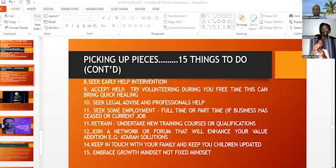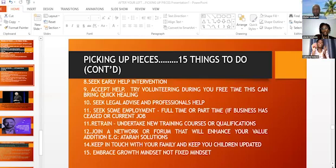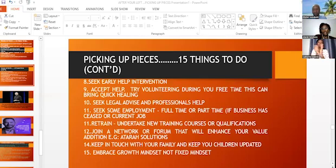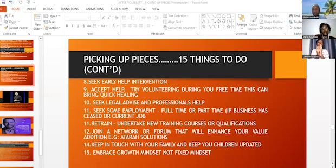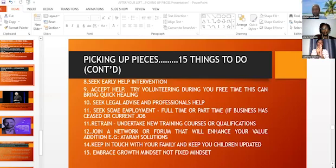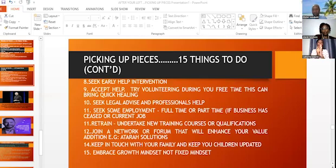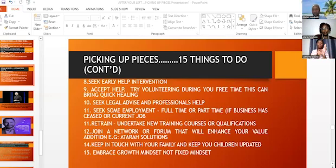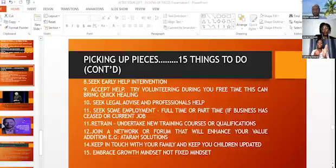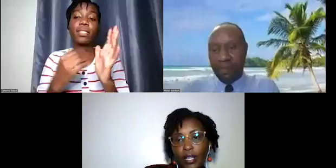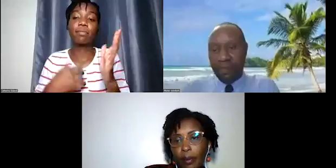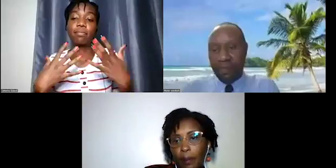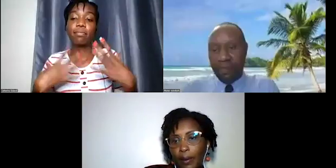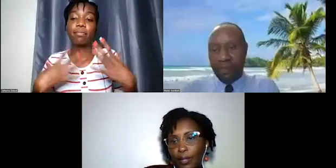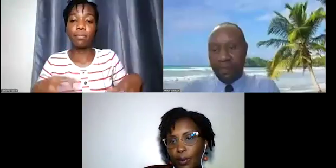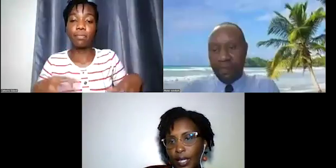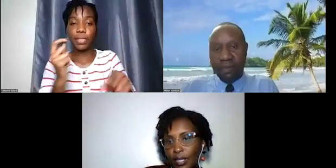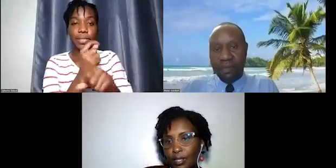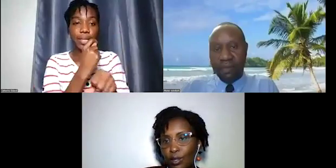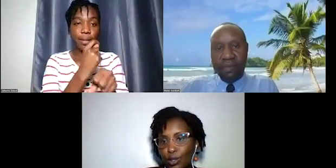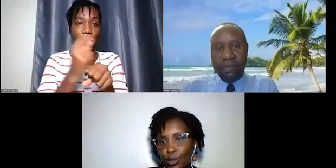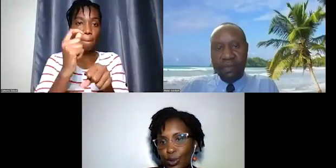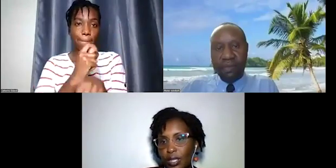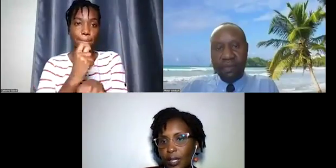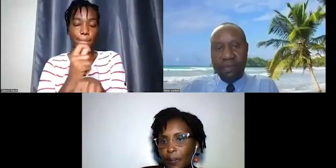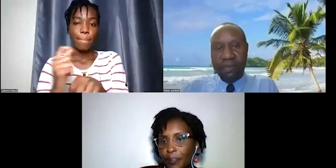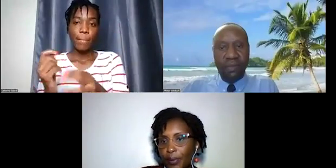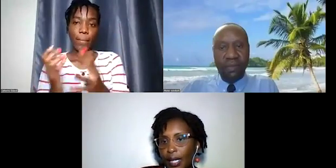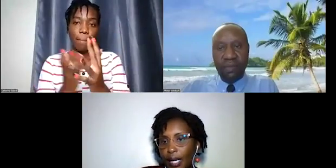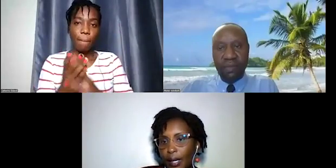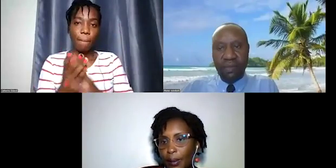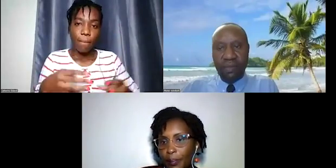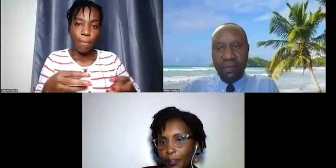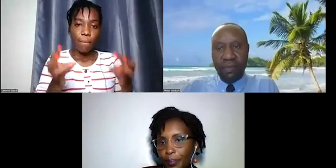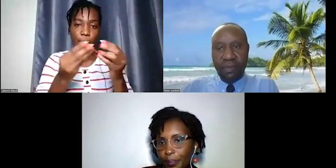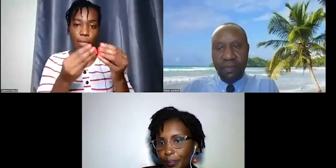trained for free by Pathway Solutions.